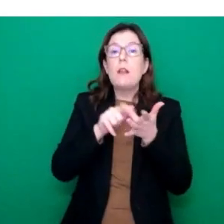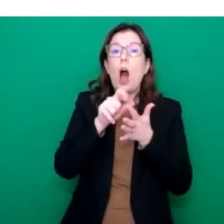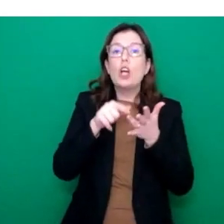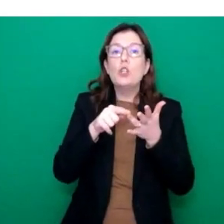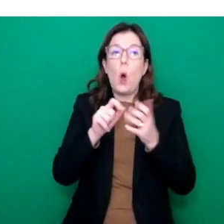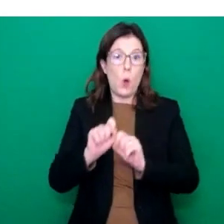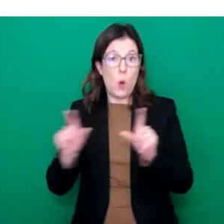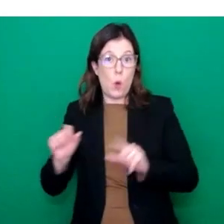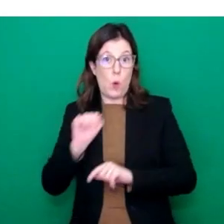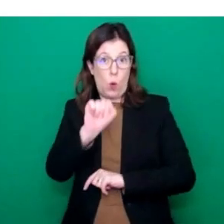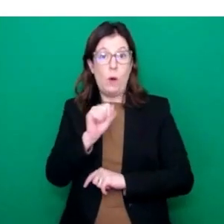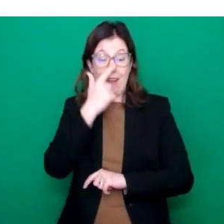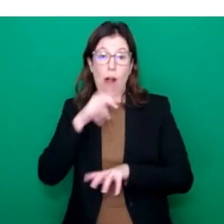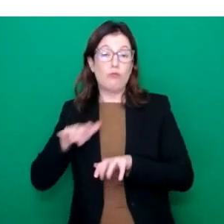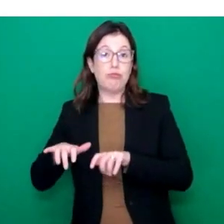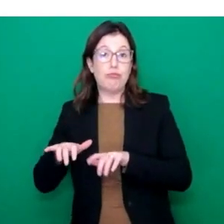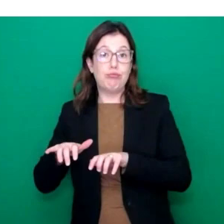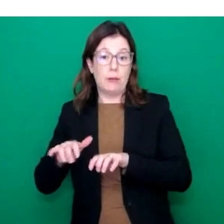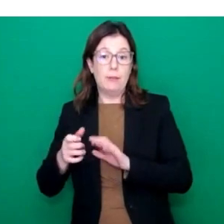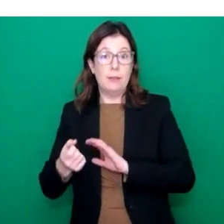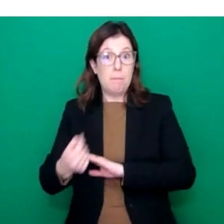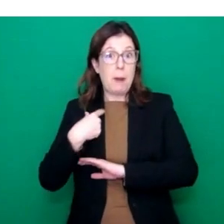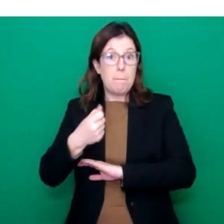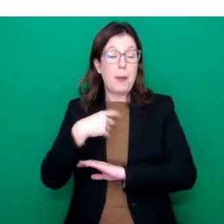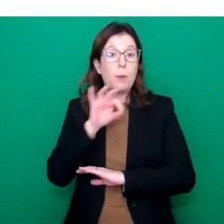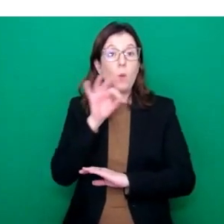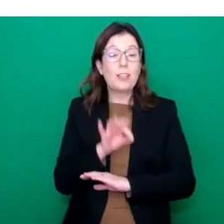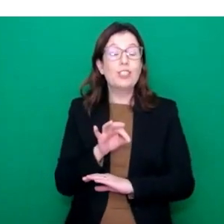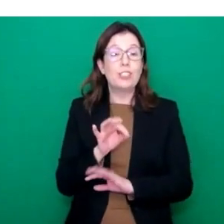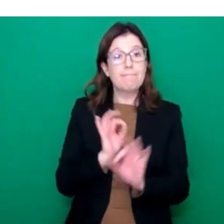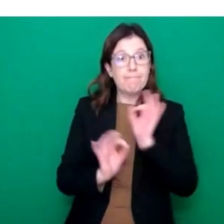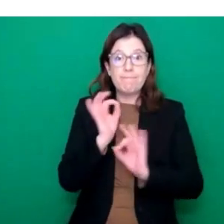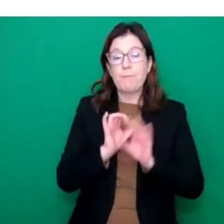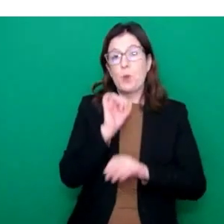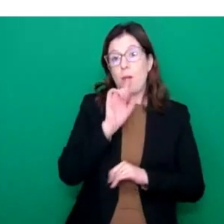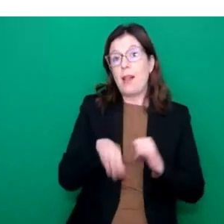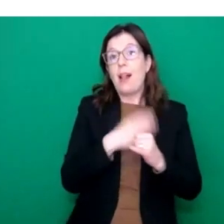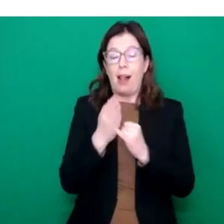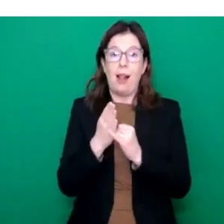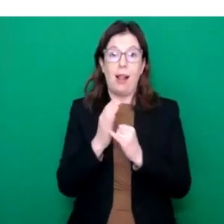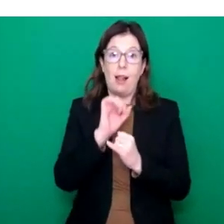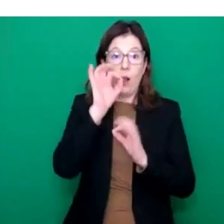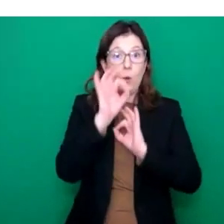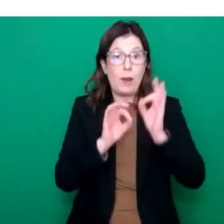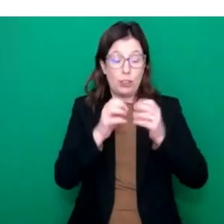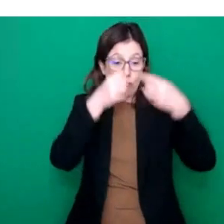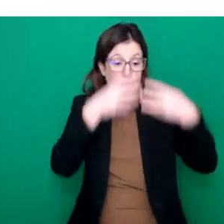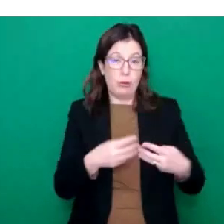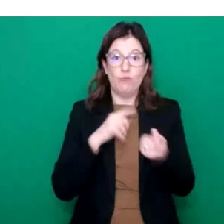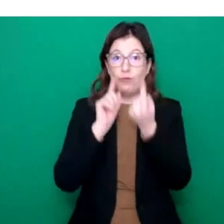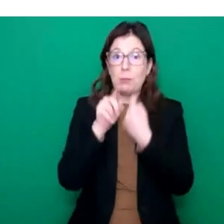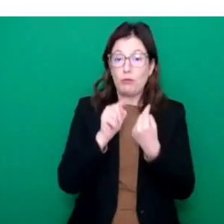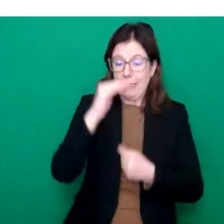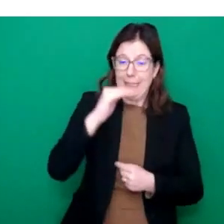and access on your screen. We'll be seeing those questions coming in and we'll have a chance later on to respond to as many of those as we can. And